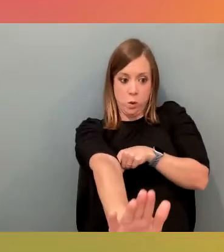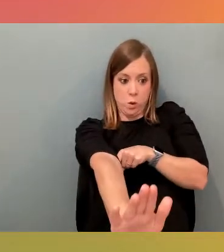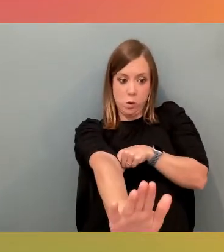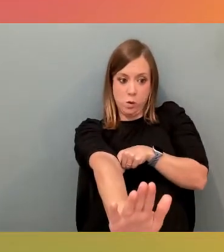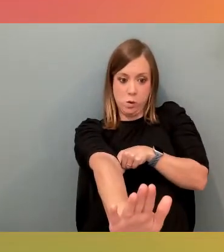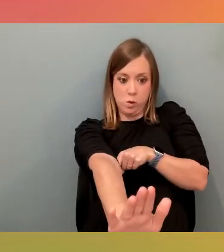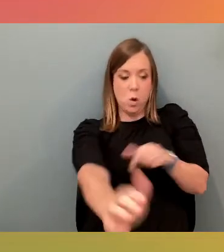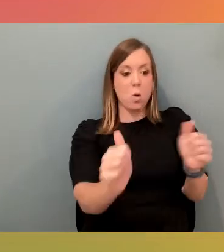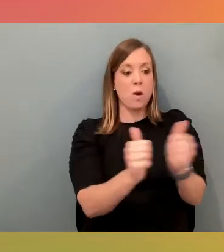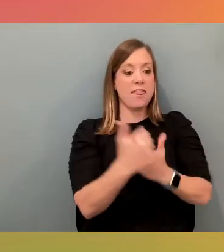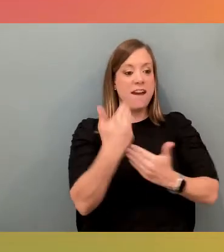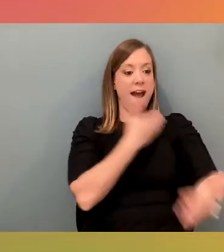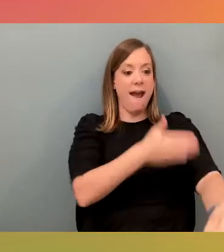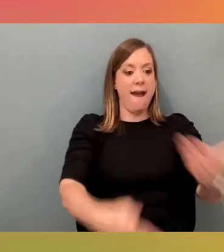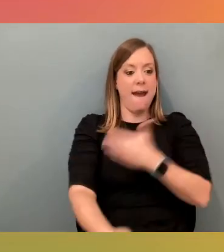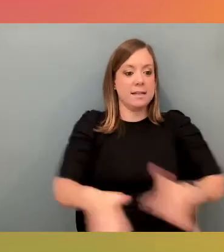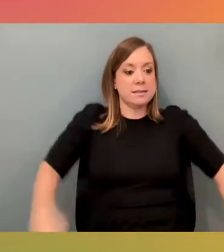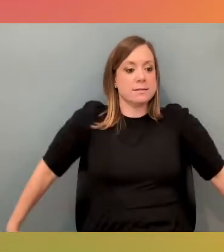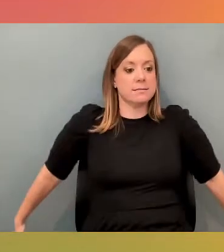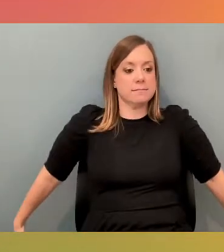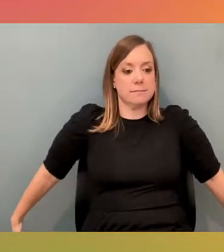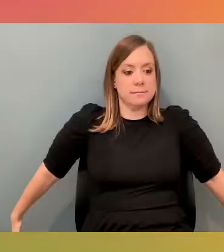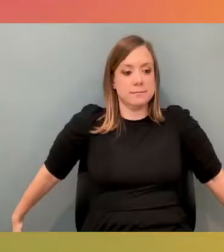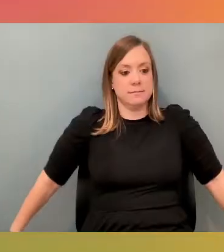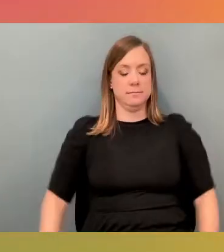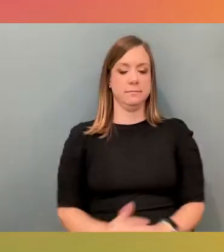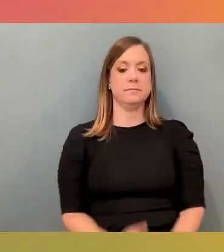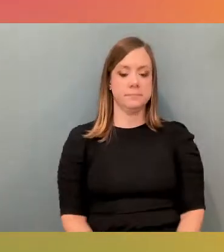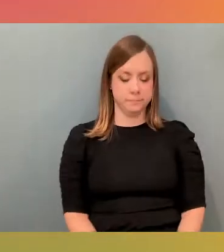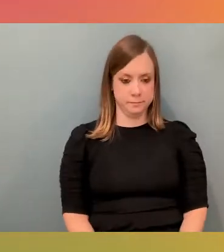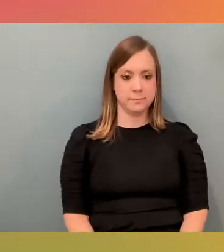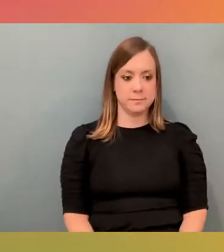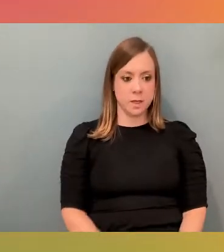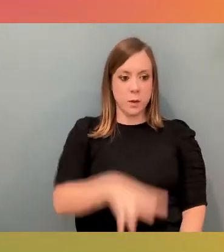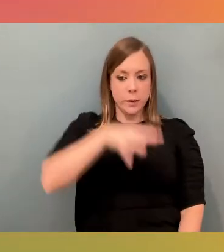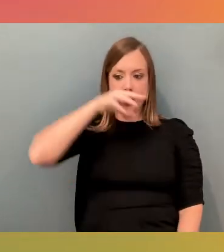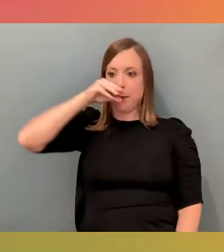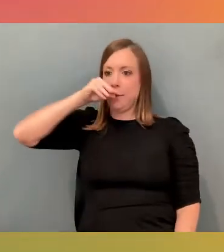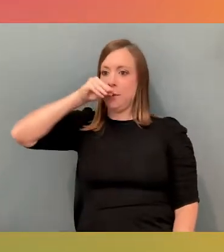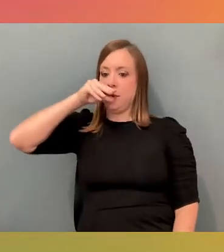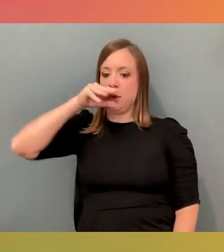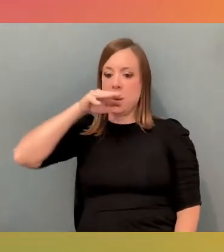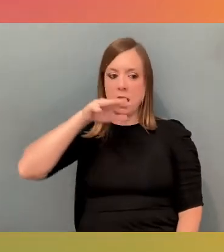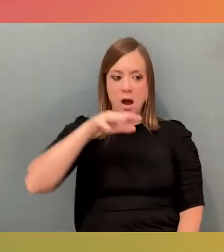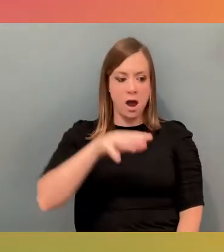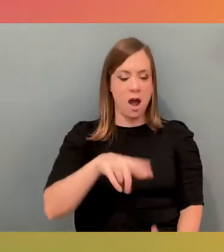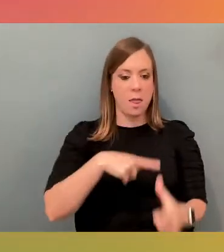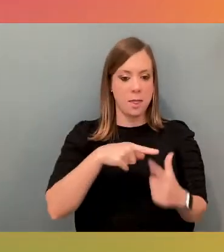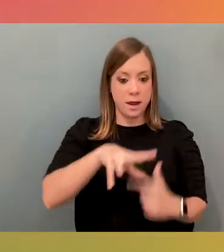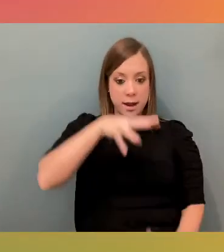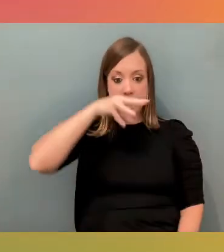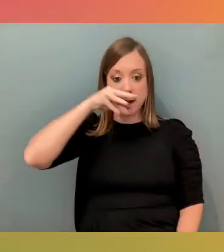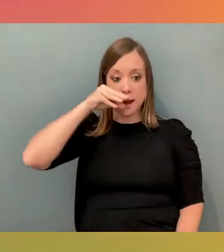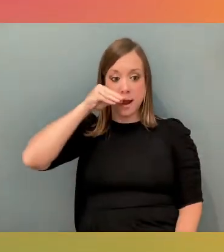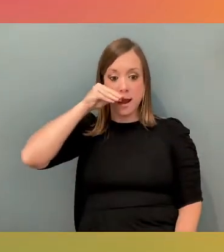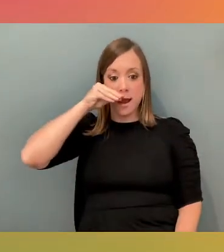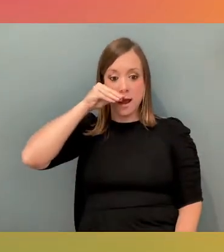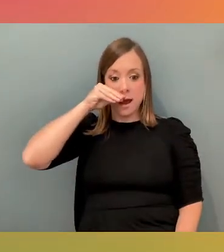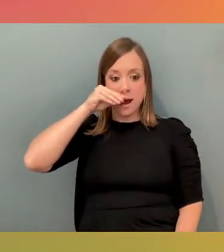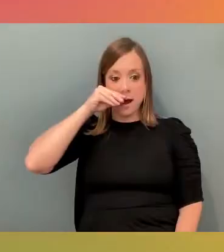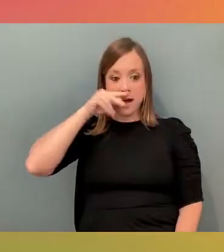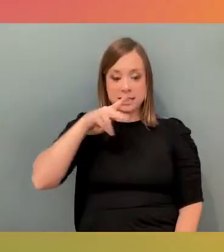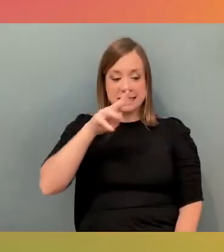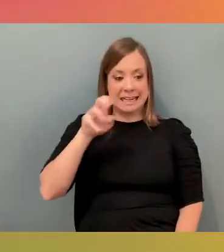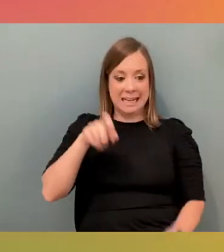back. One breath right here, nice long spine. And then inhale, bend the knee, spin the back heel, find